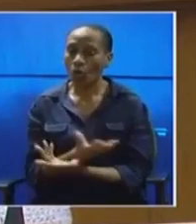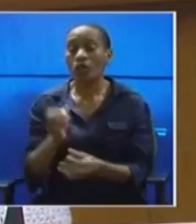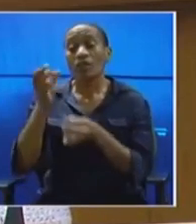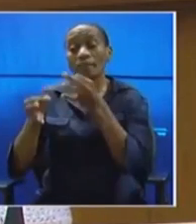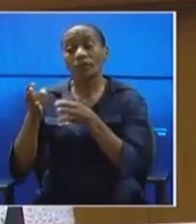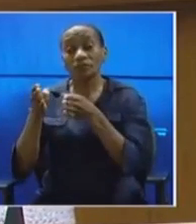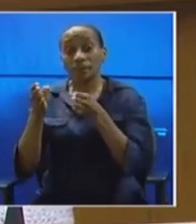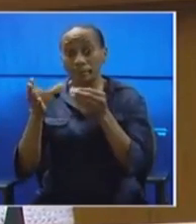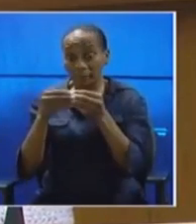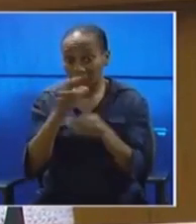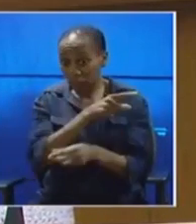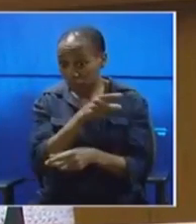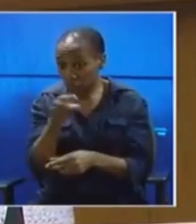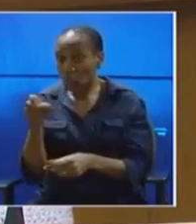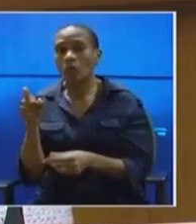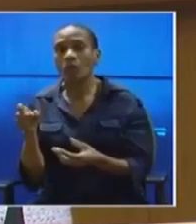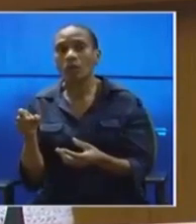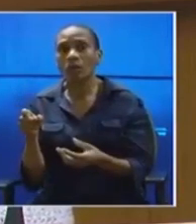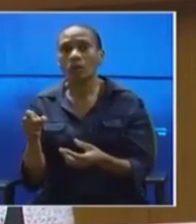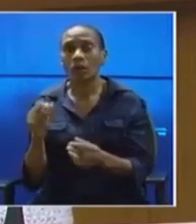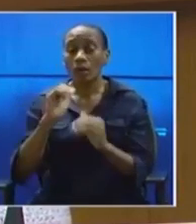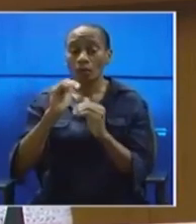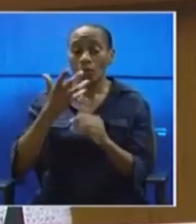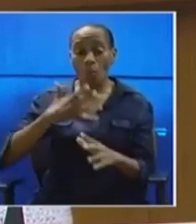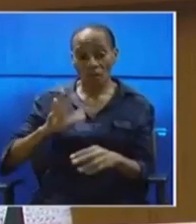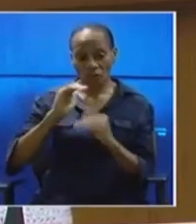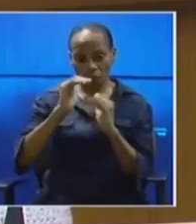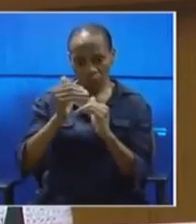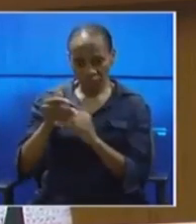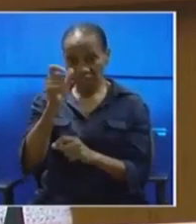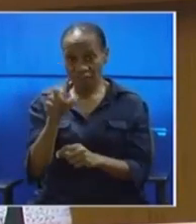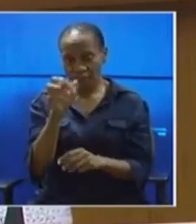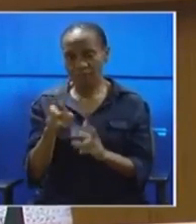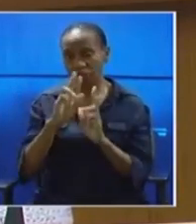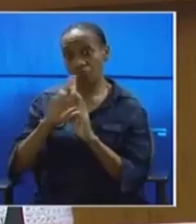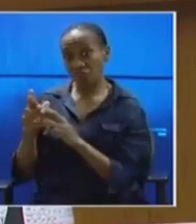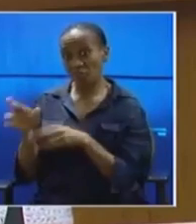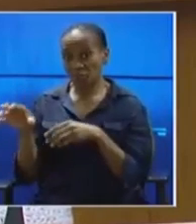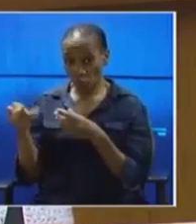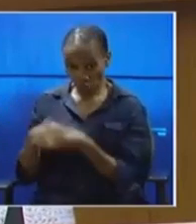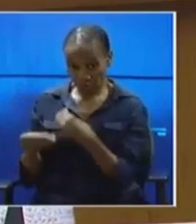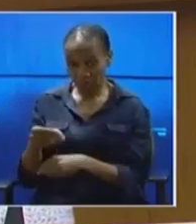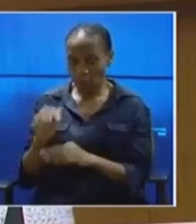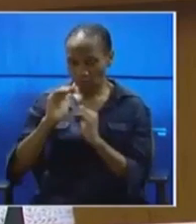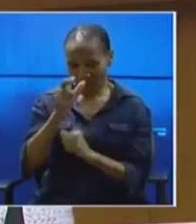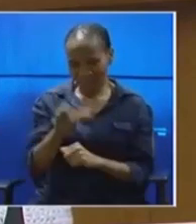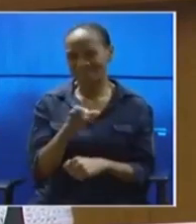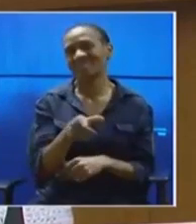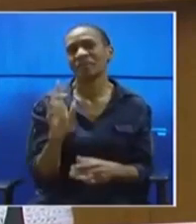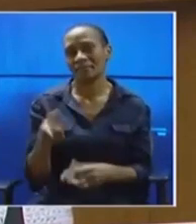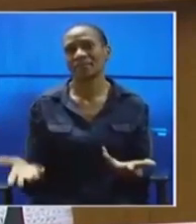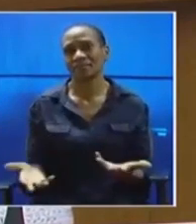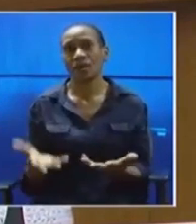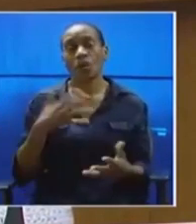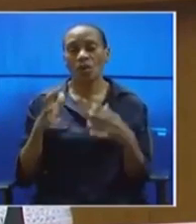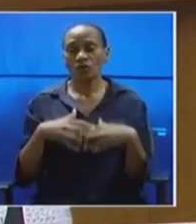government officials and protect whistleblowers who identify and report on corrupt activities and establish an independent